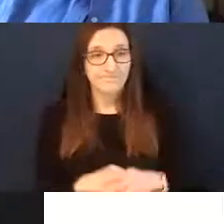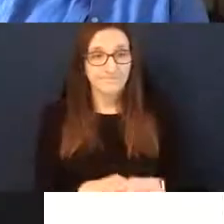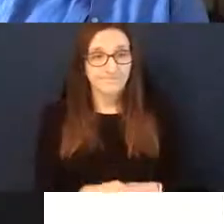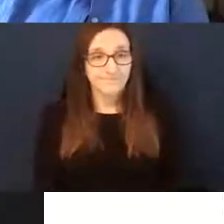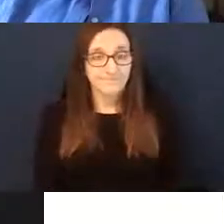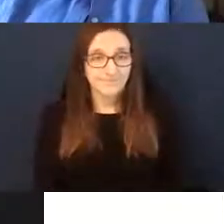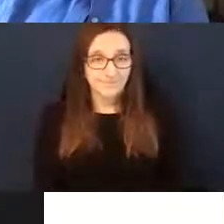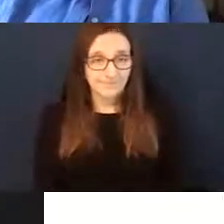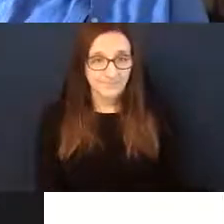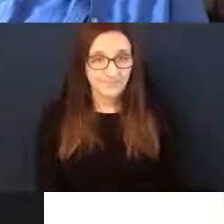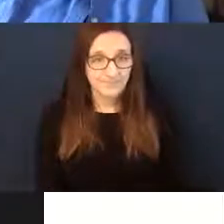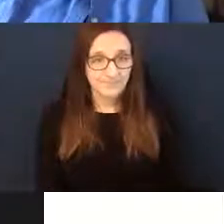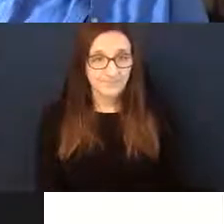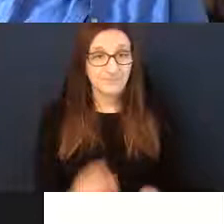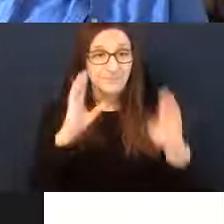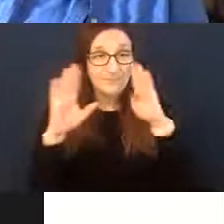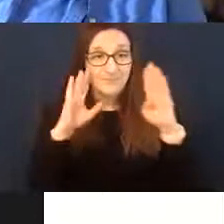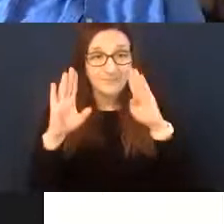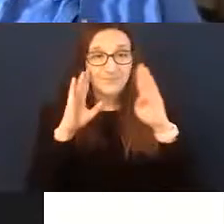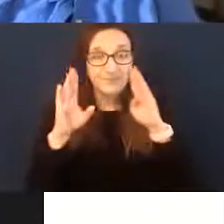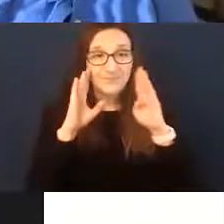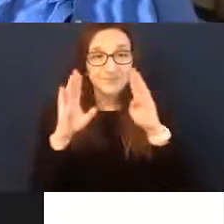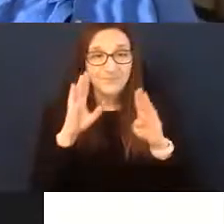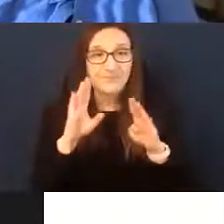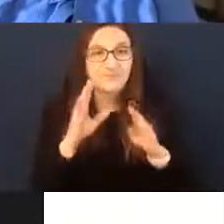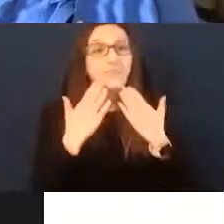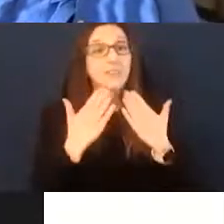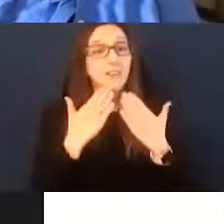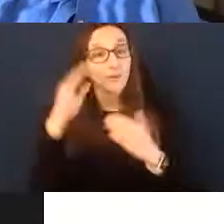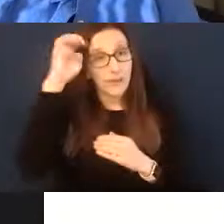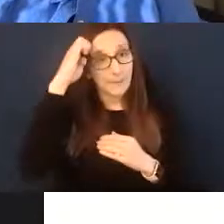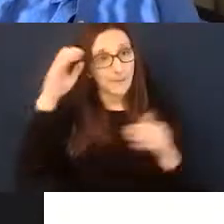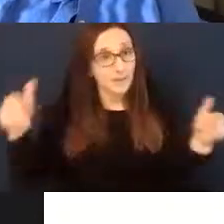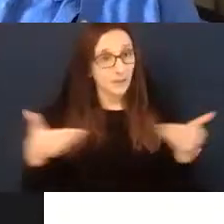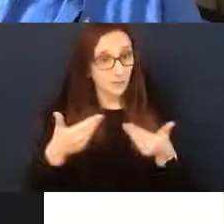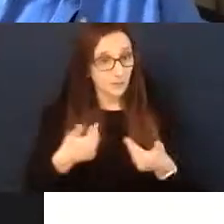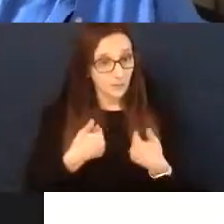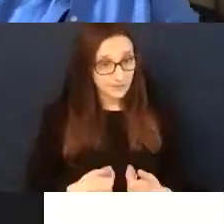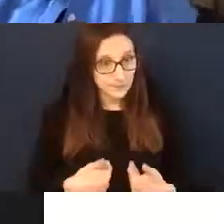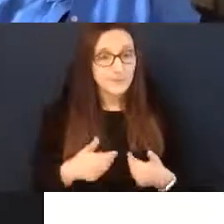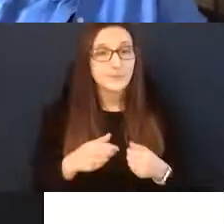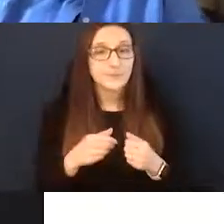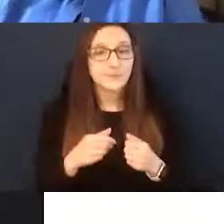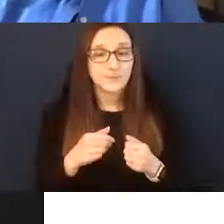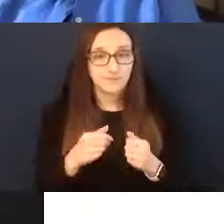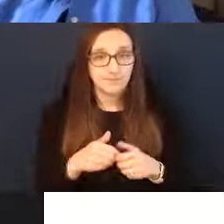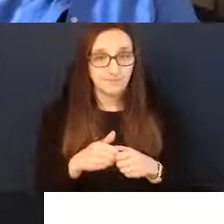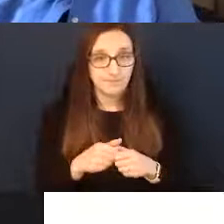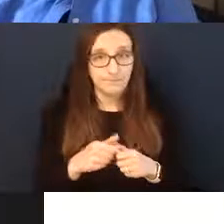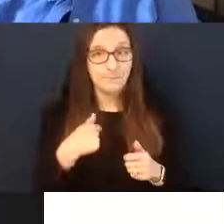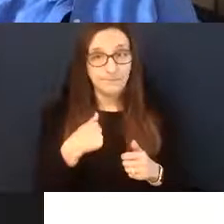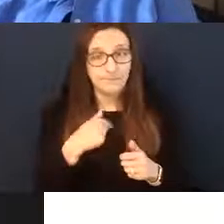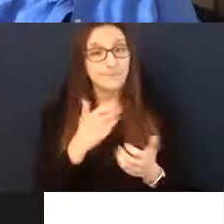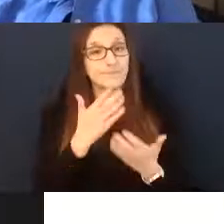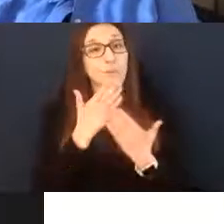Okay, great. Well, hello everyone. Thank you, Emily, for the introduction. I do really appreciate